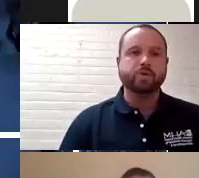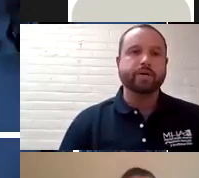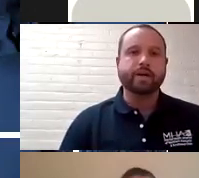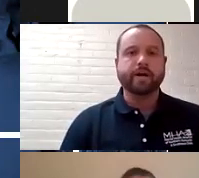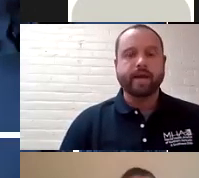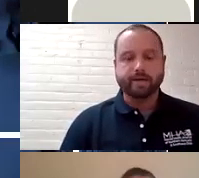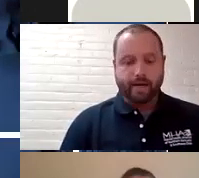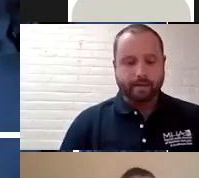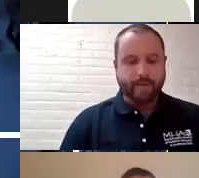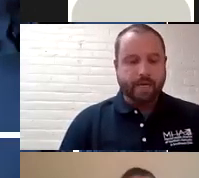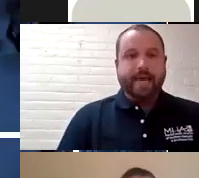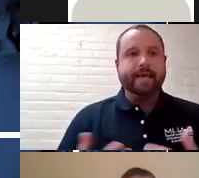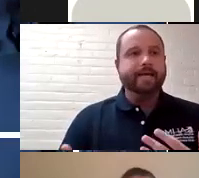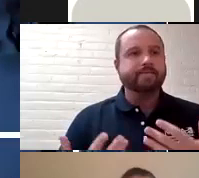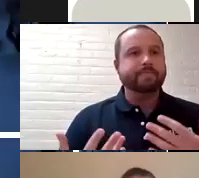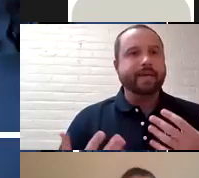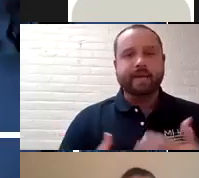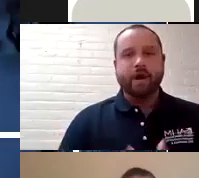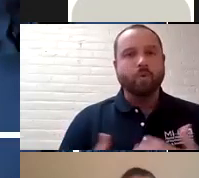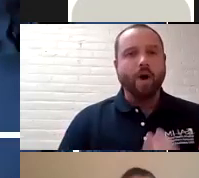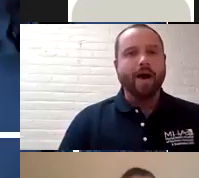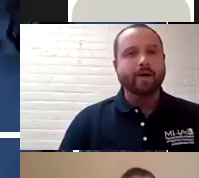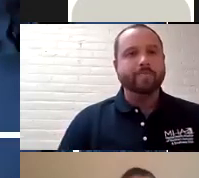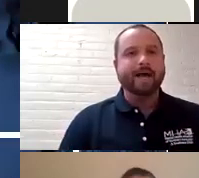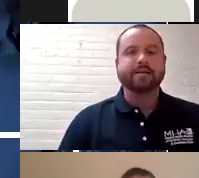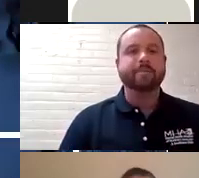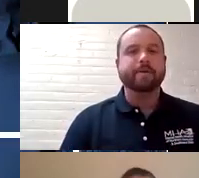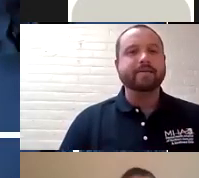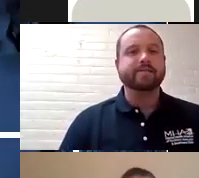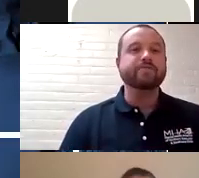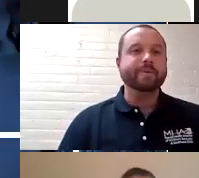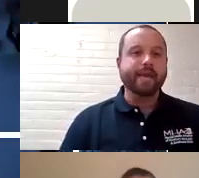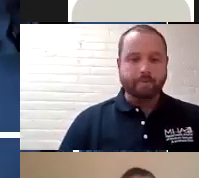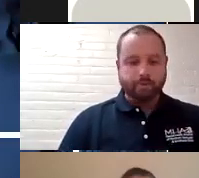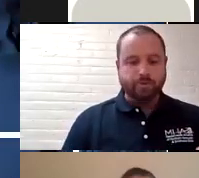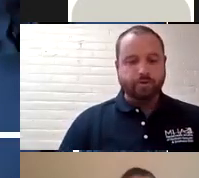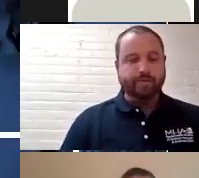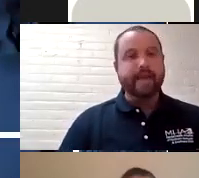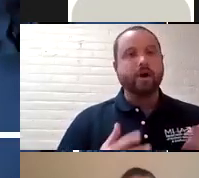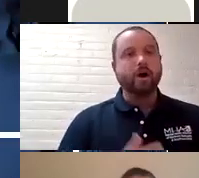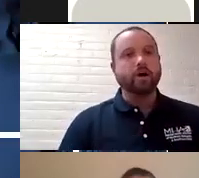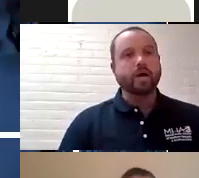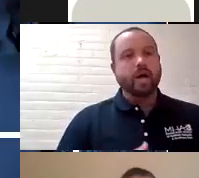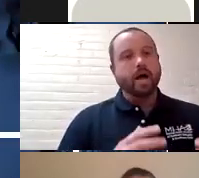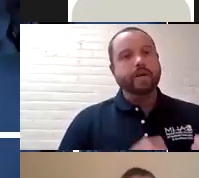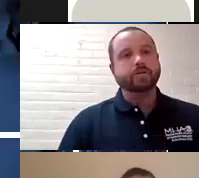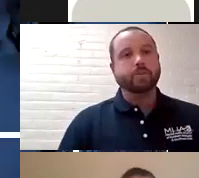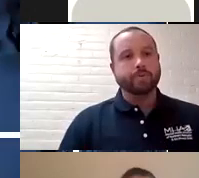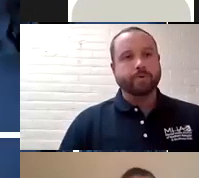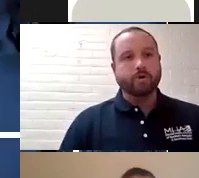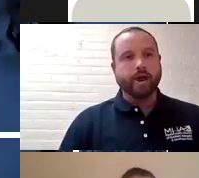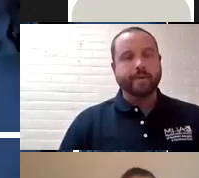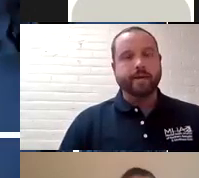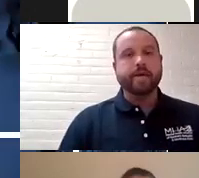outreach coordinator. And it has been a wild past couple of months as we've been able to take our peer